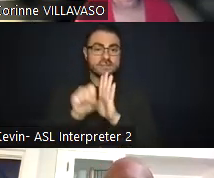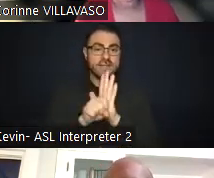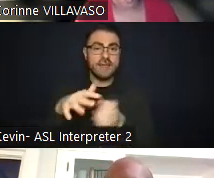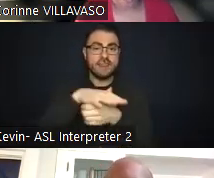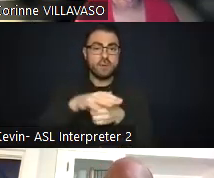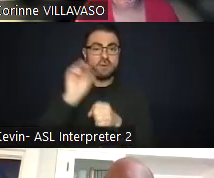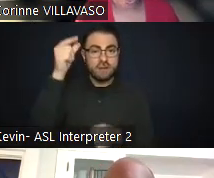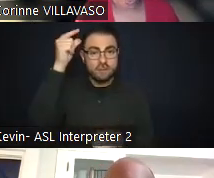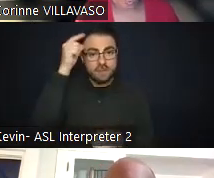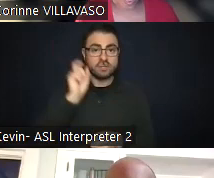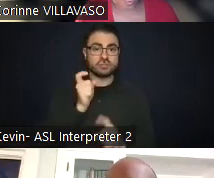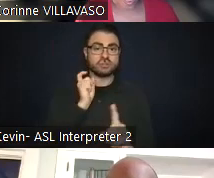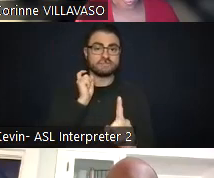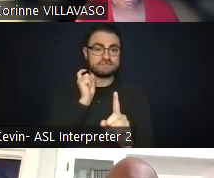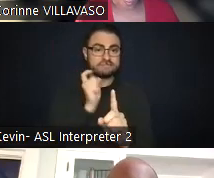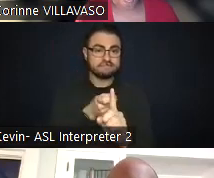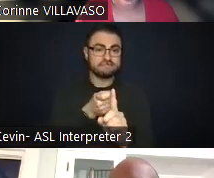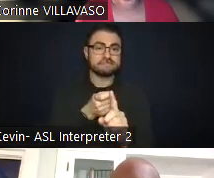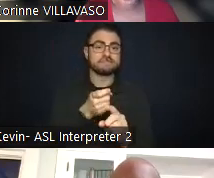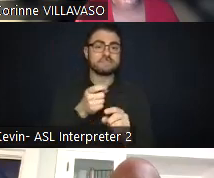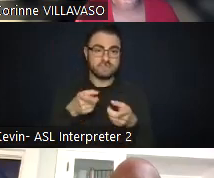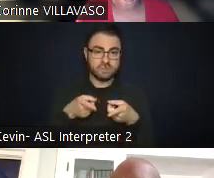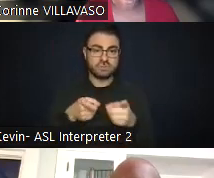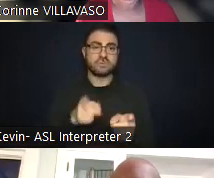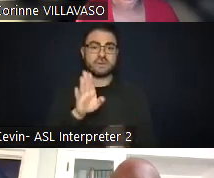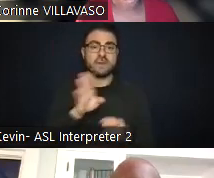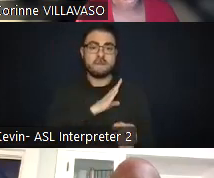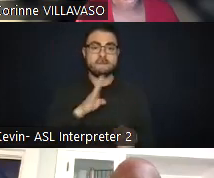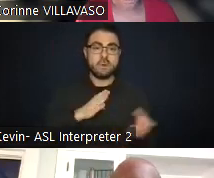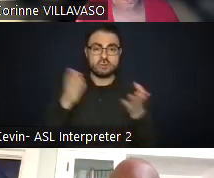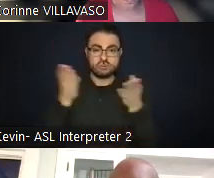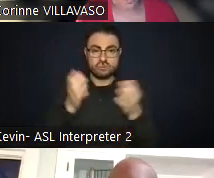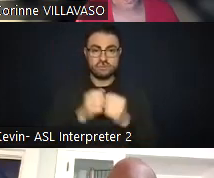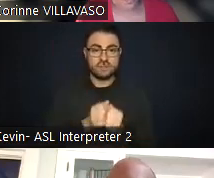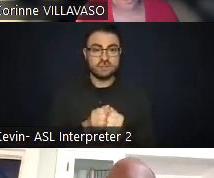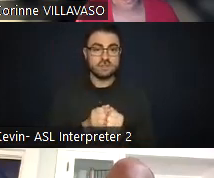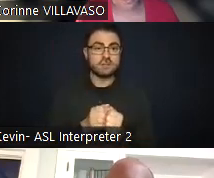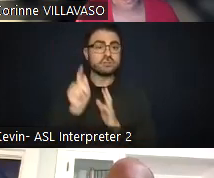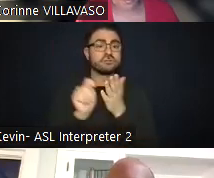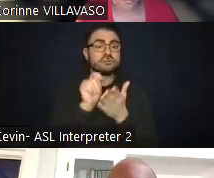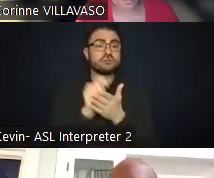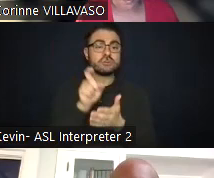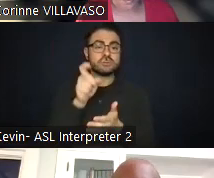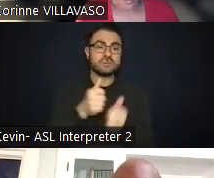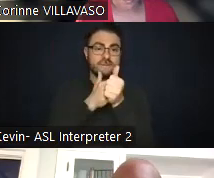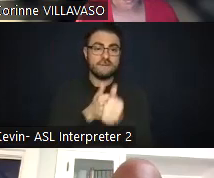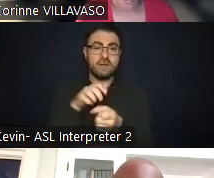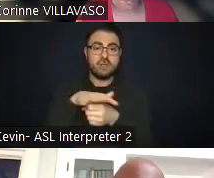for board members' term of service. Terms shall count as local and state retirement service credit